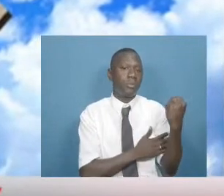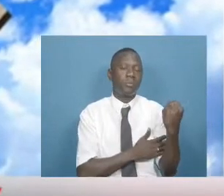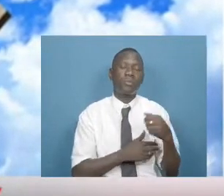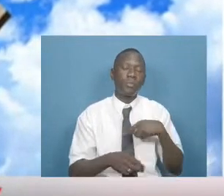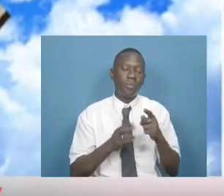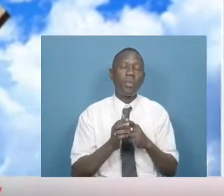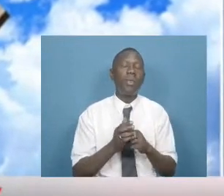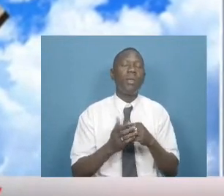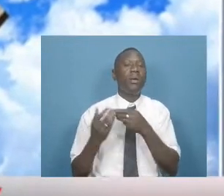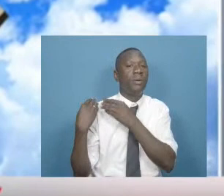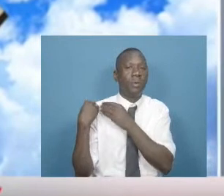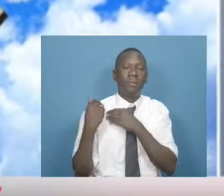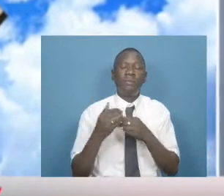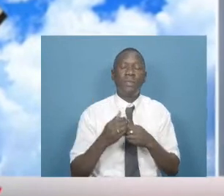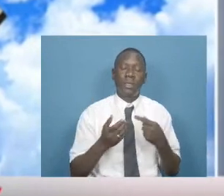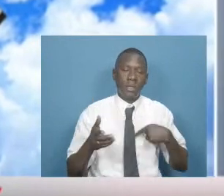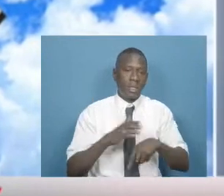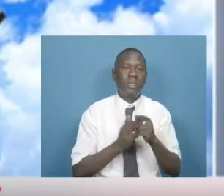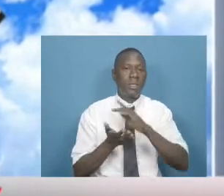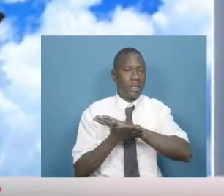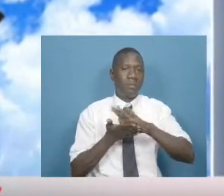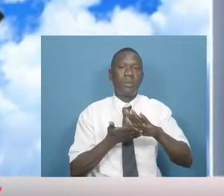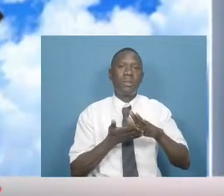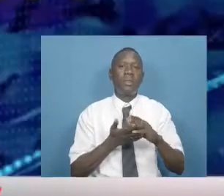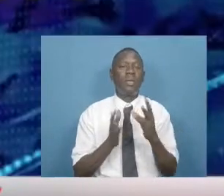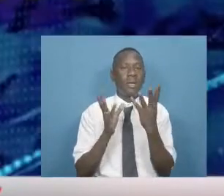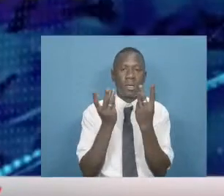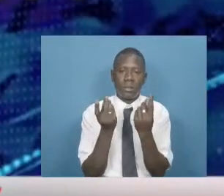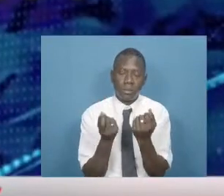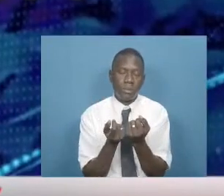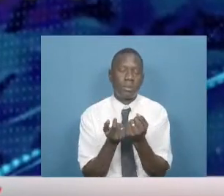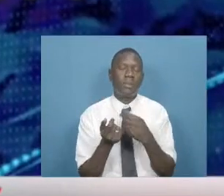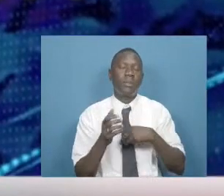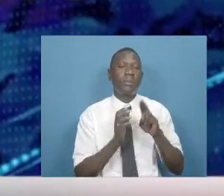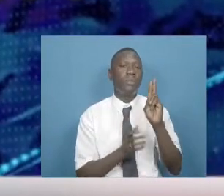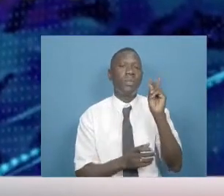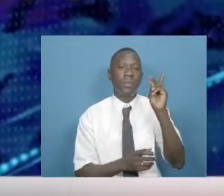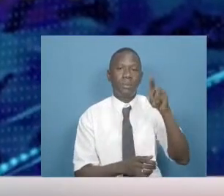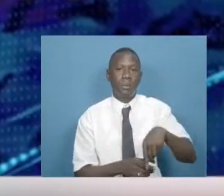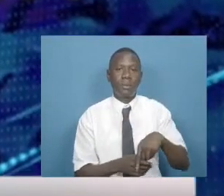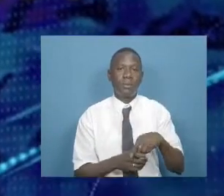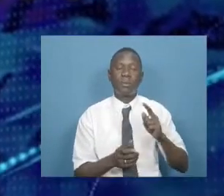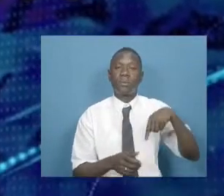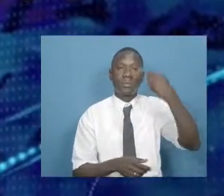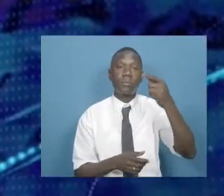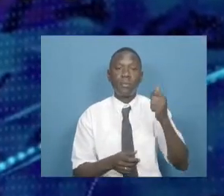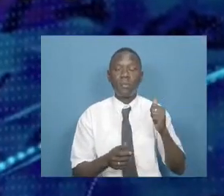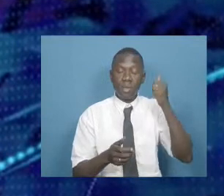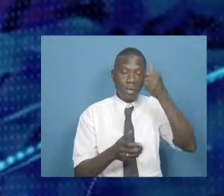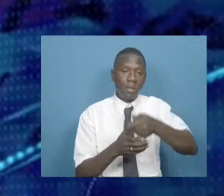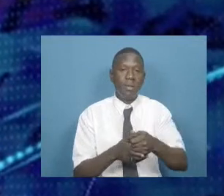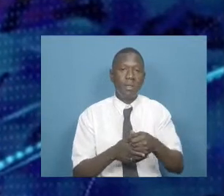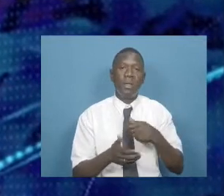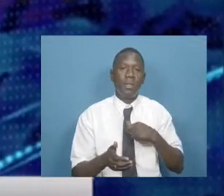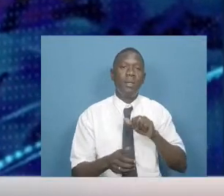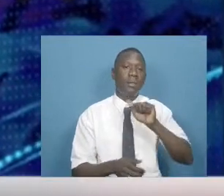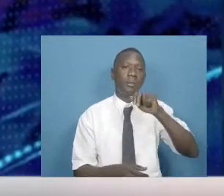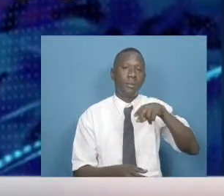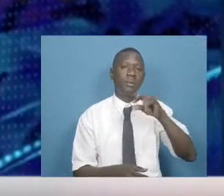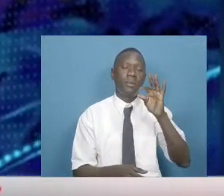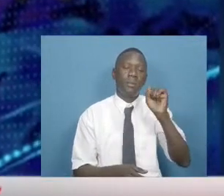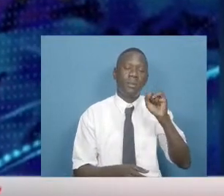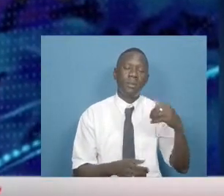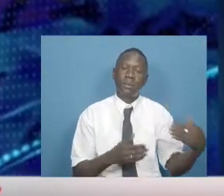principles of integrity, transparency, and accountability, and that the UNDP's next generation of anti-corruption support is